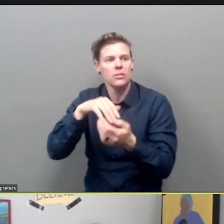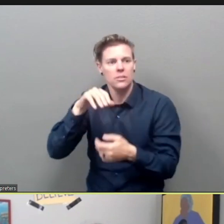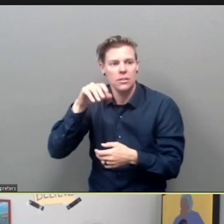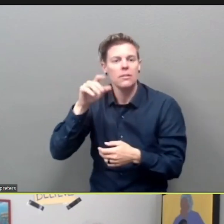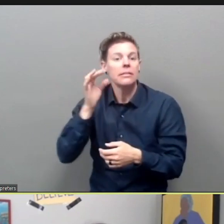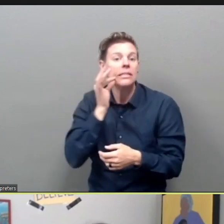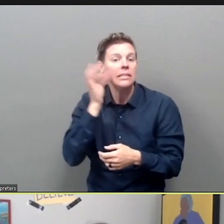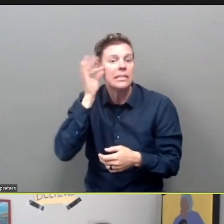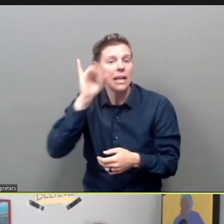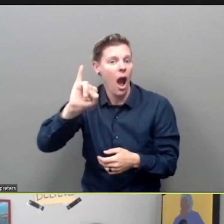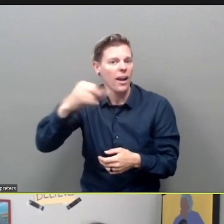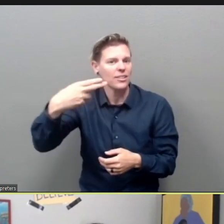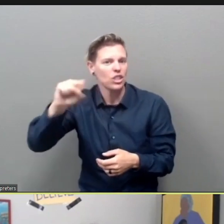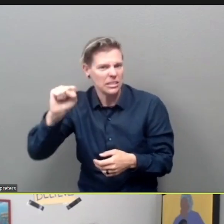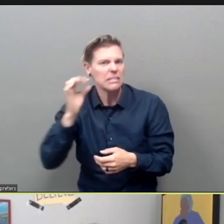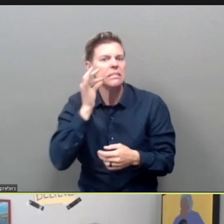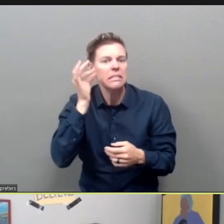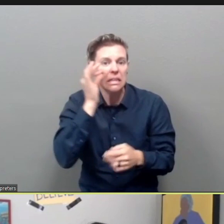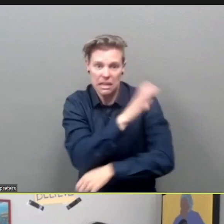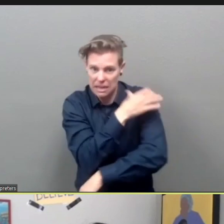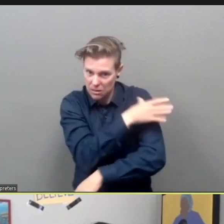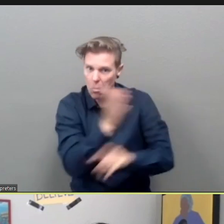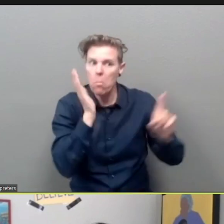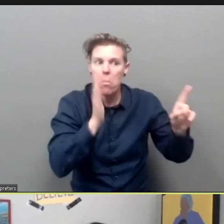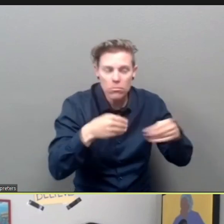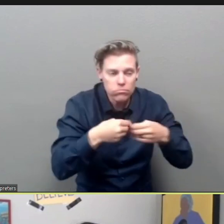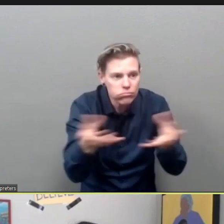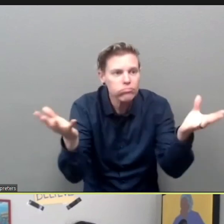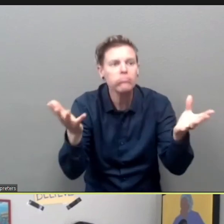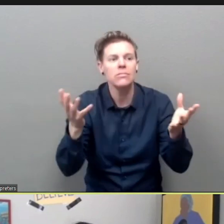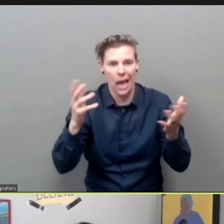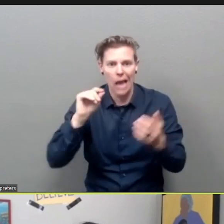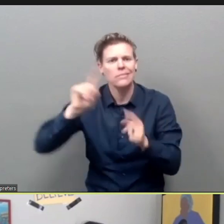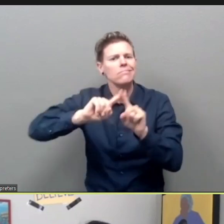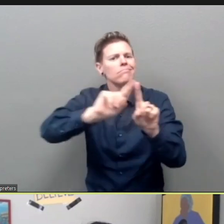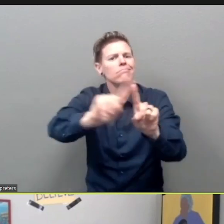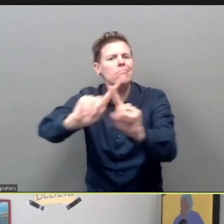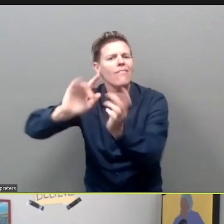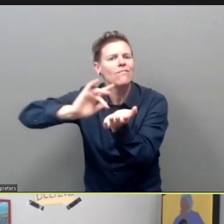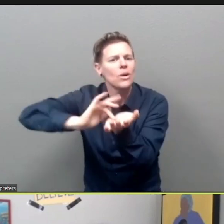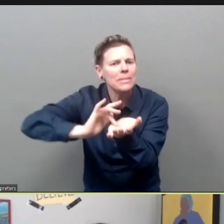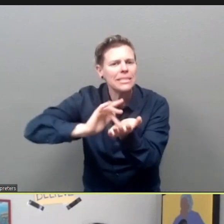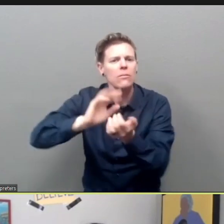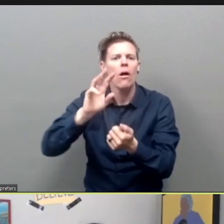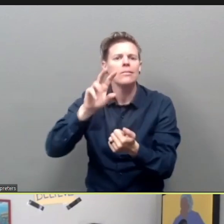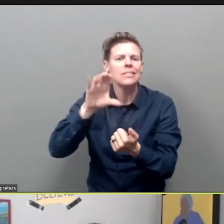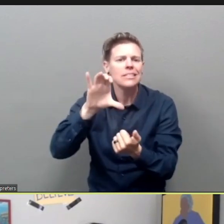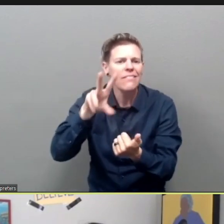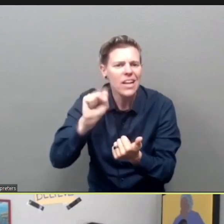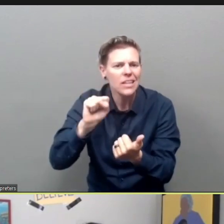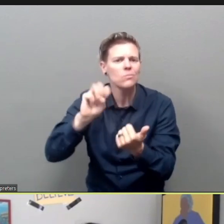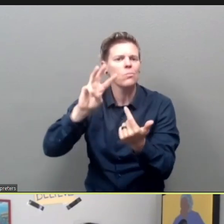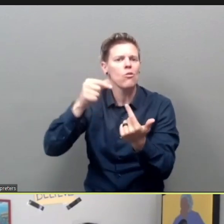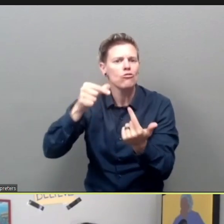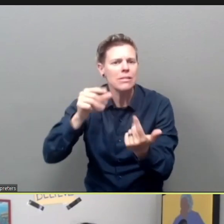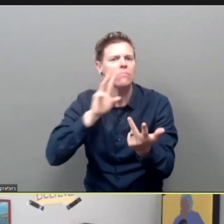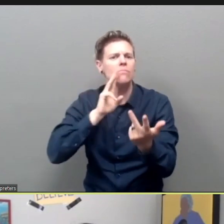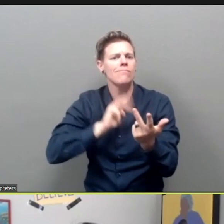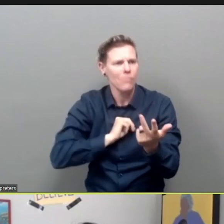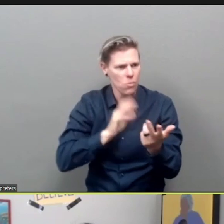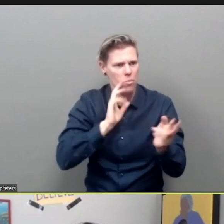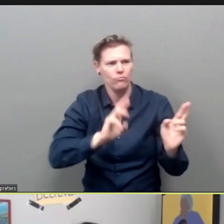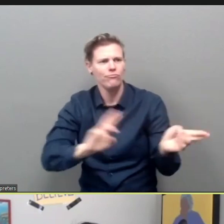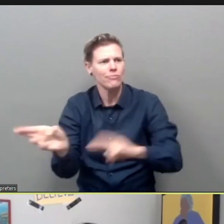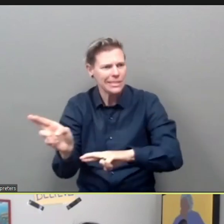out vaccine, and also pharmacies. So these will all be coming online. Most of the pharmacies will be coming online on